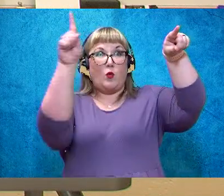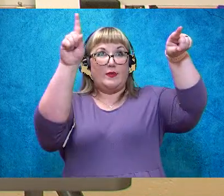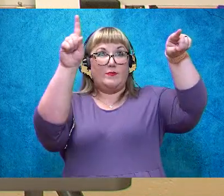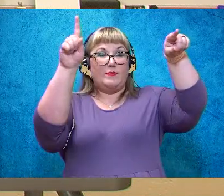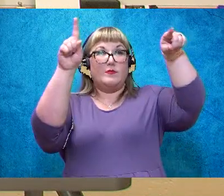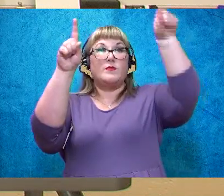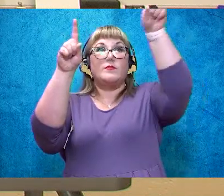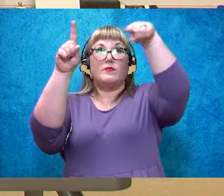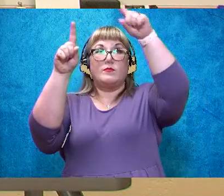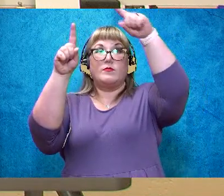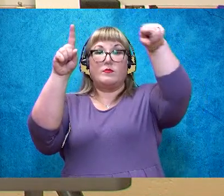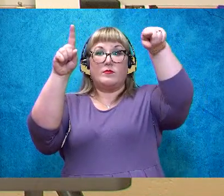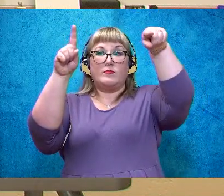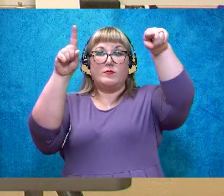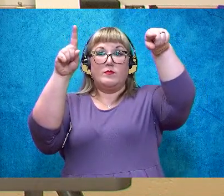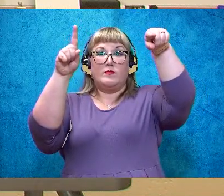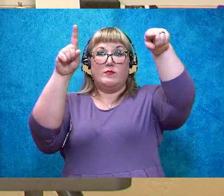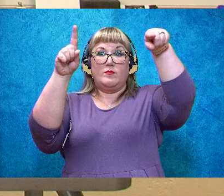1,